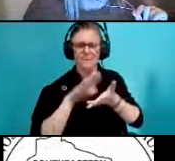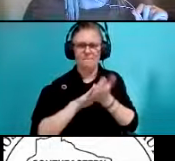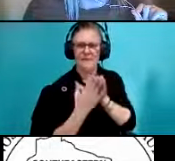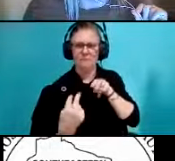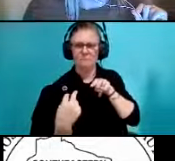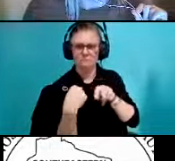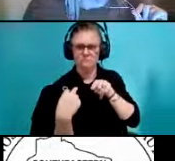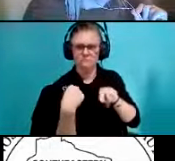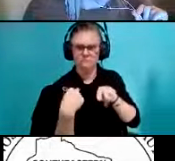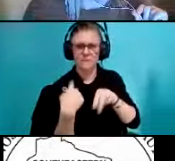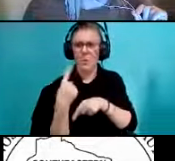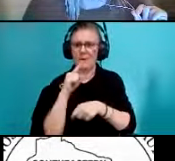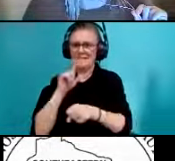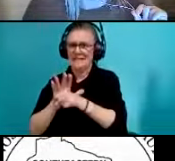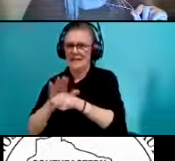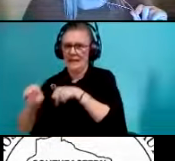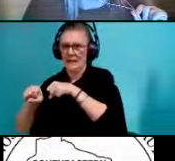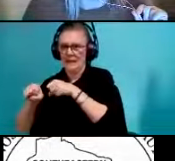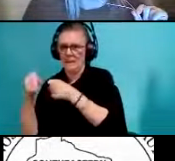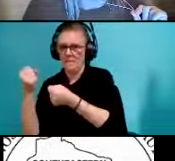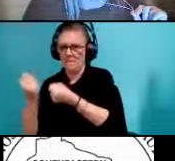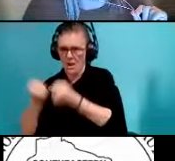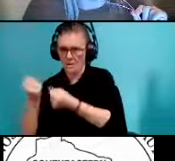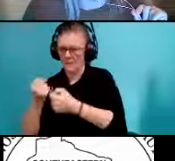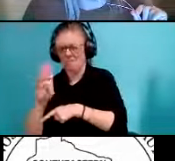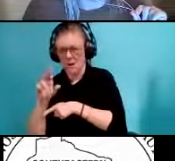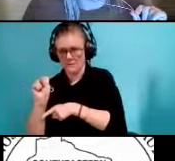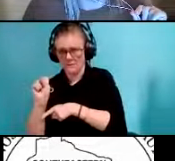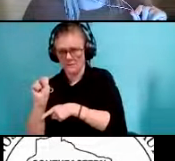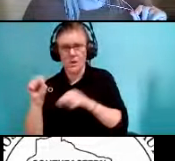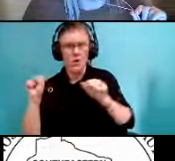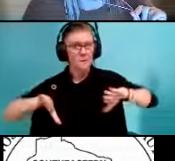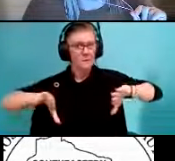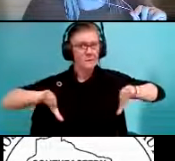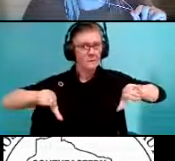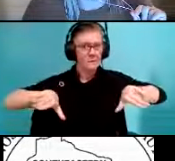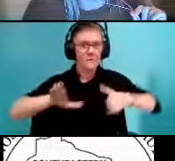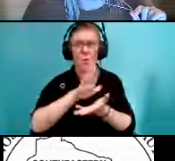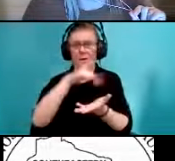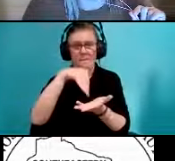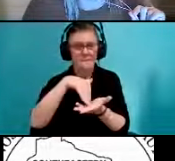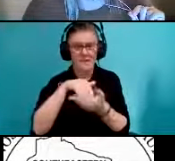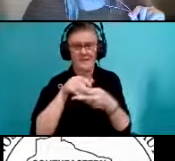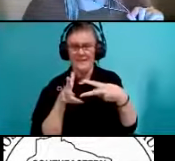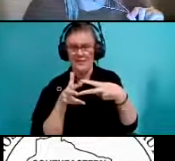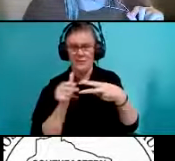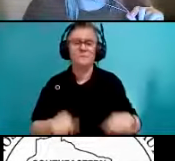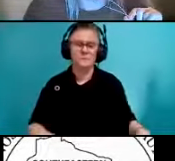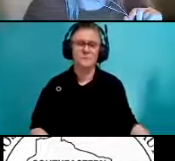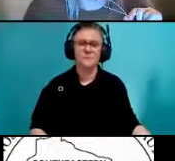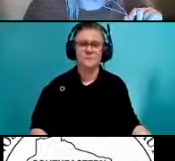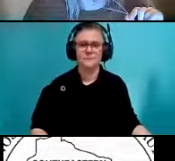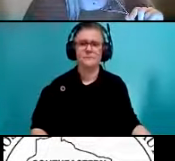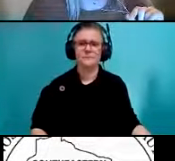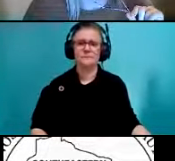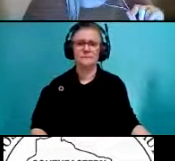be either curbside or next to the bike lane, or along the median in a center